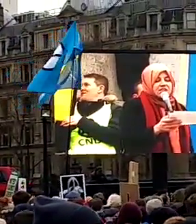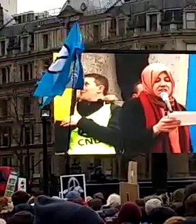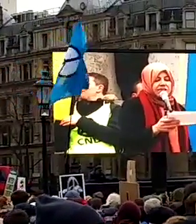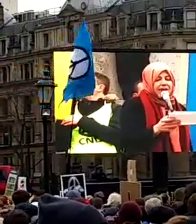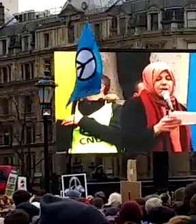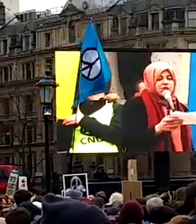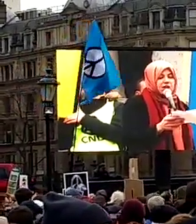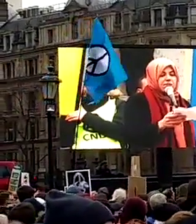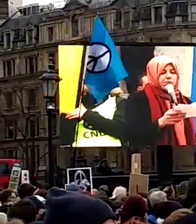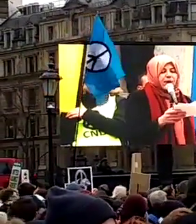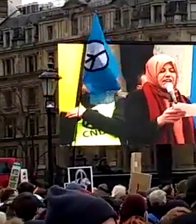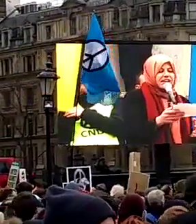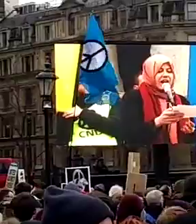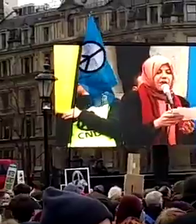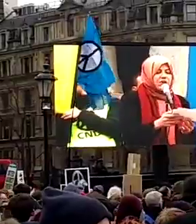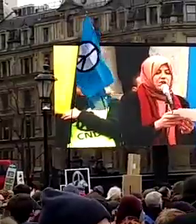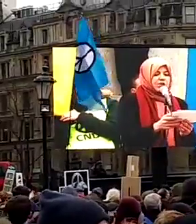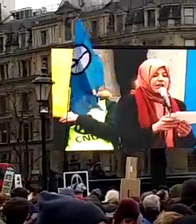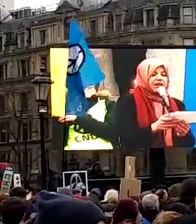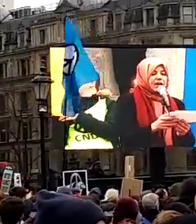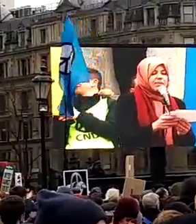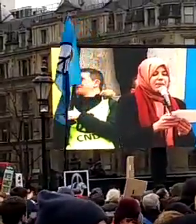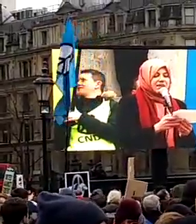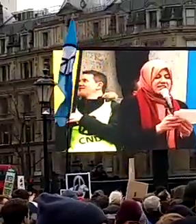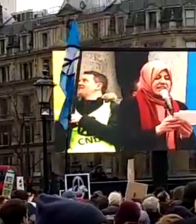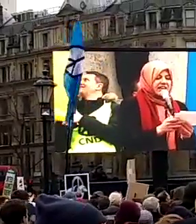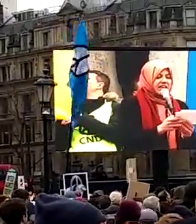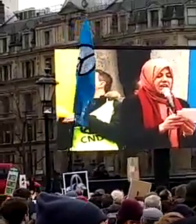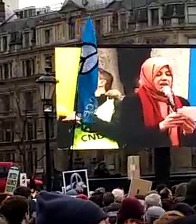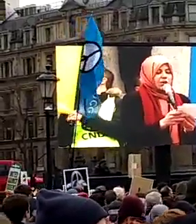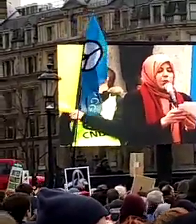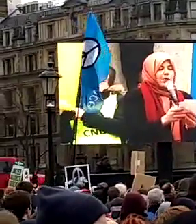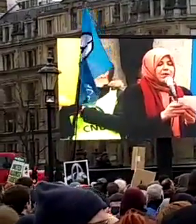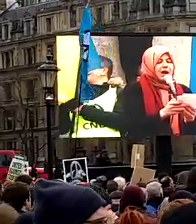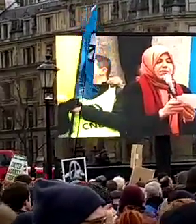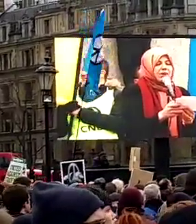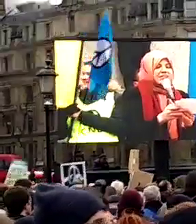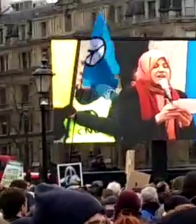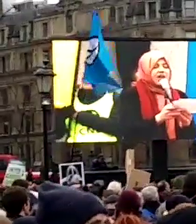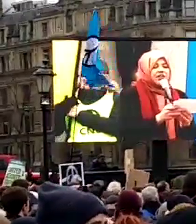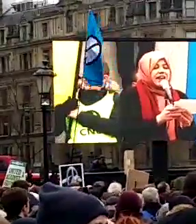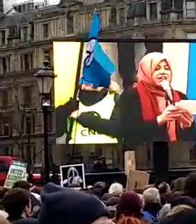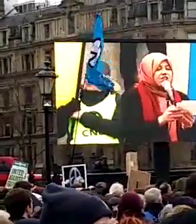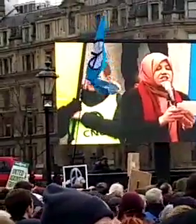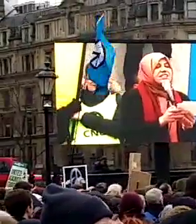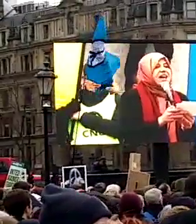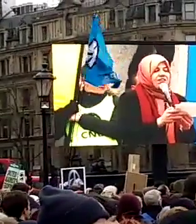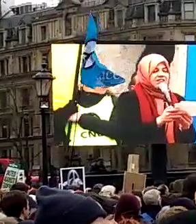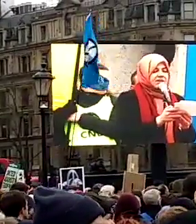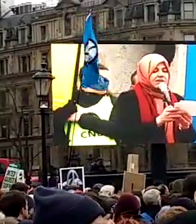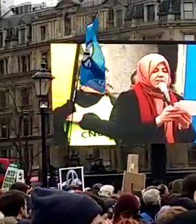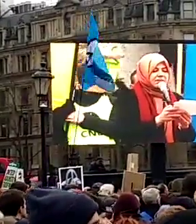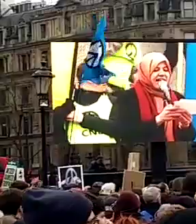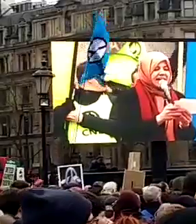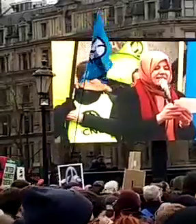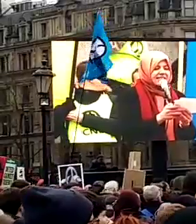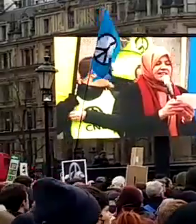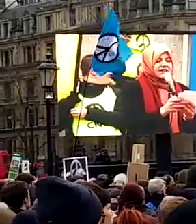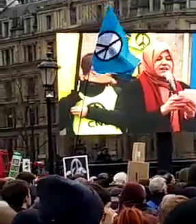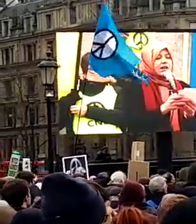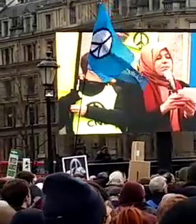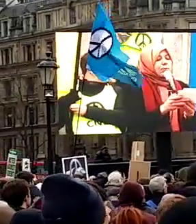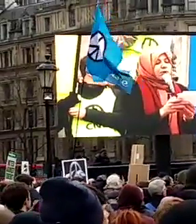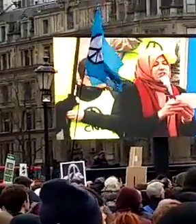spending millions of pounds on upgrading our nuclear capability when we are passing on the nations never to